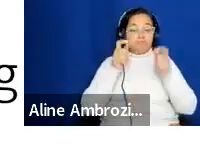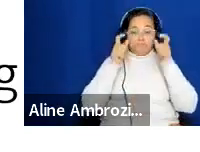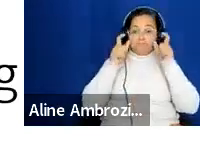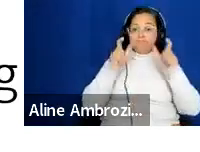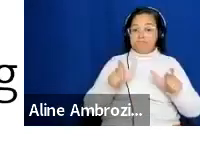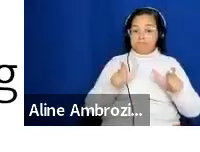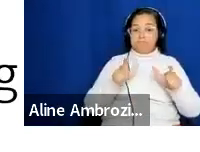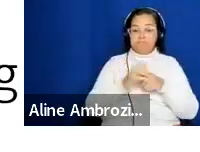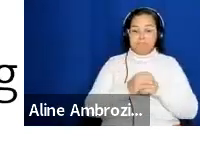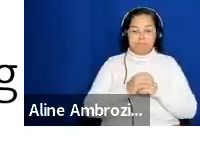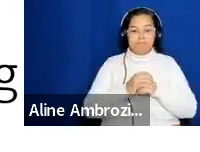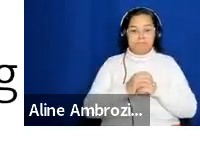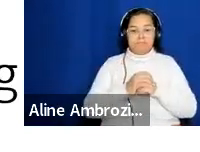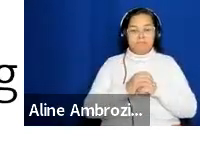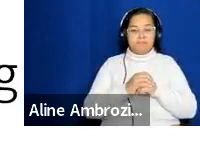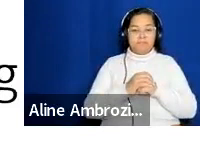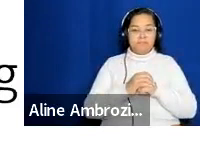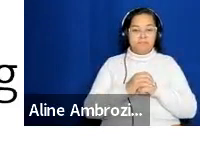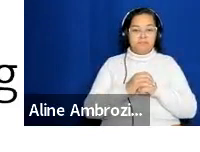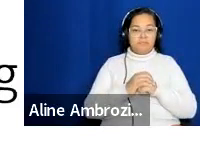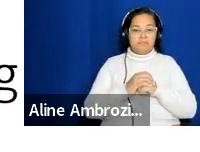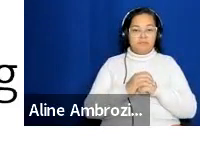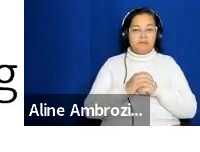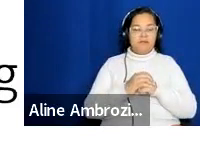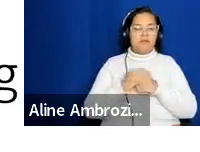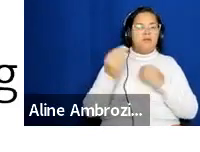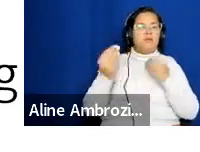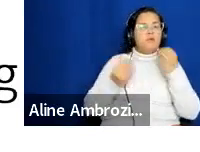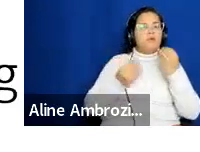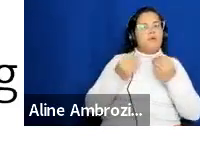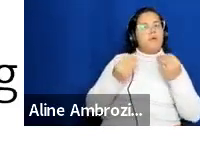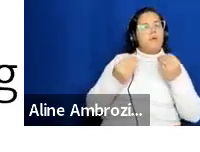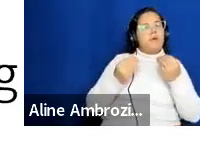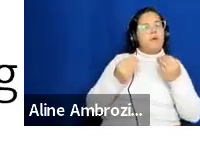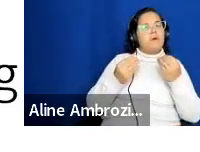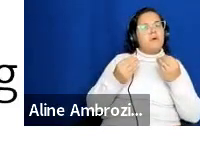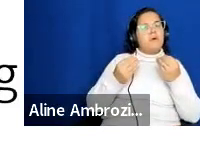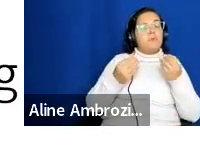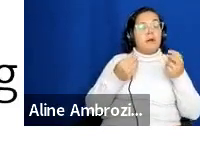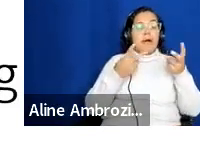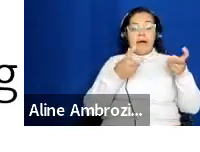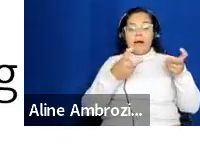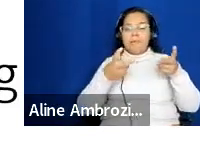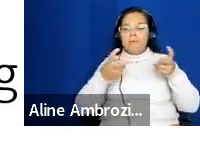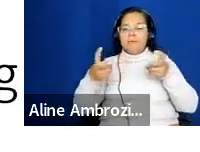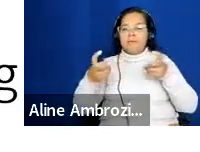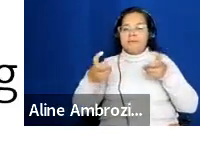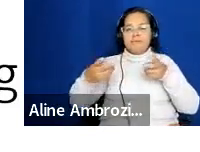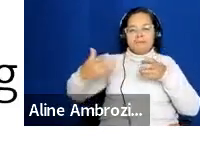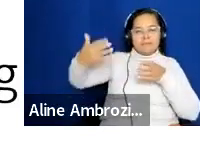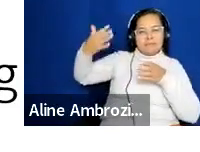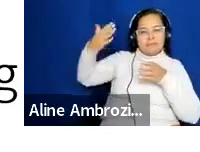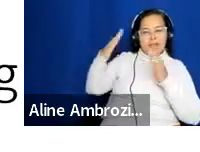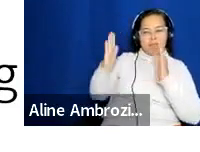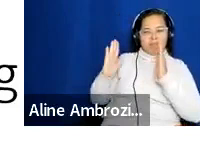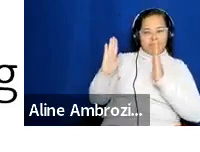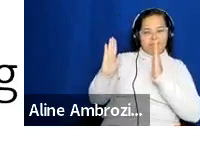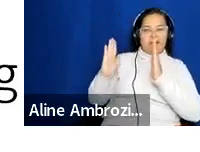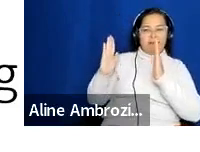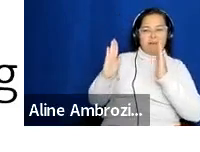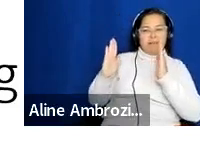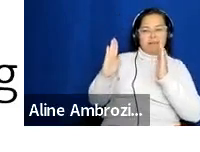psychological landscape of the day, and not least,